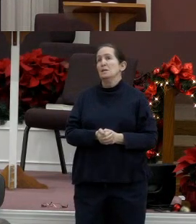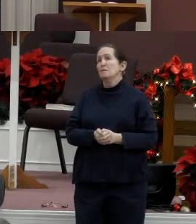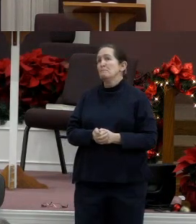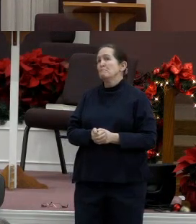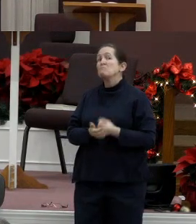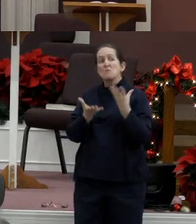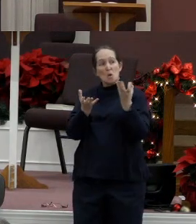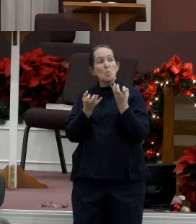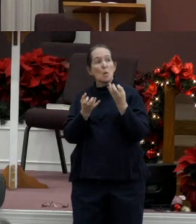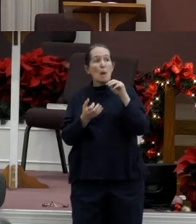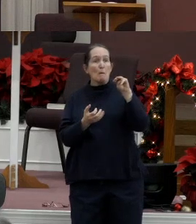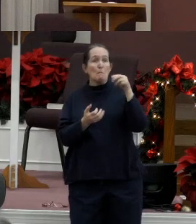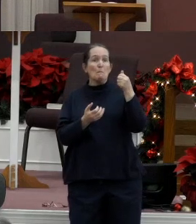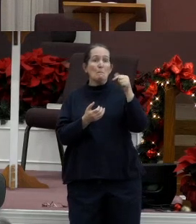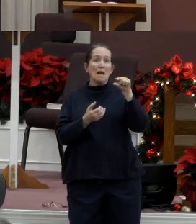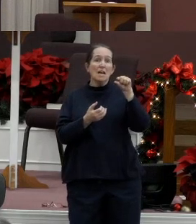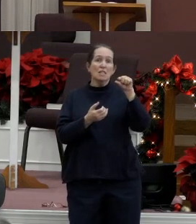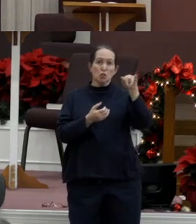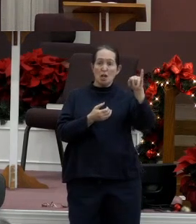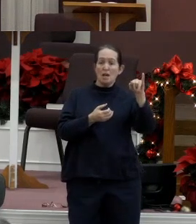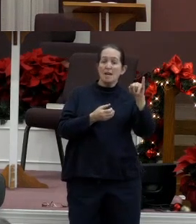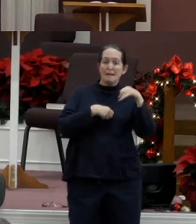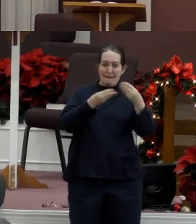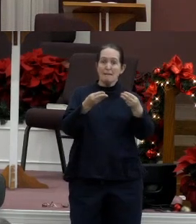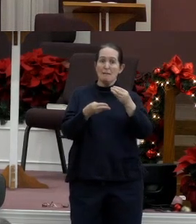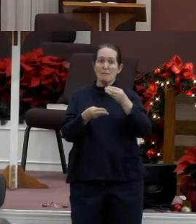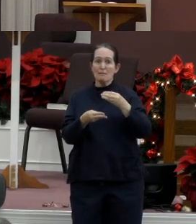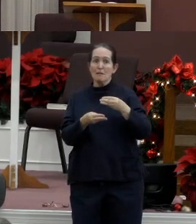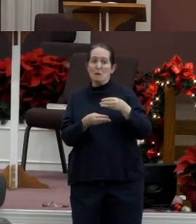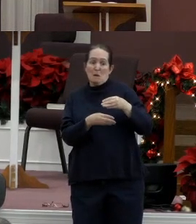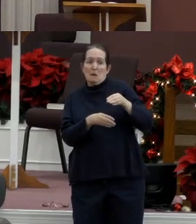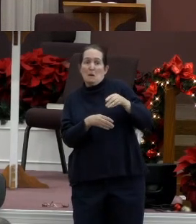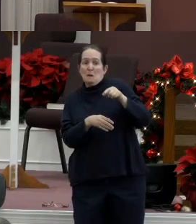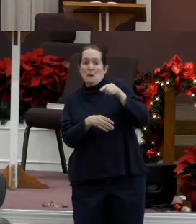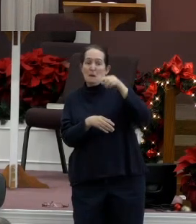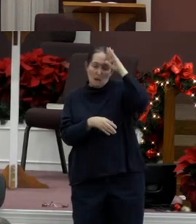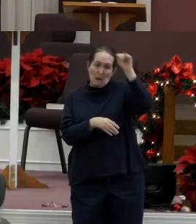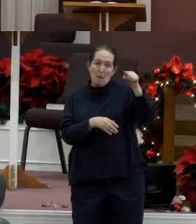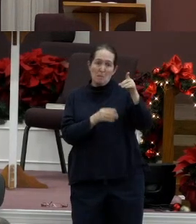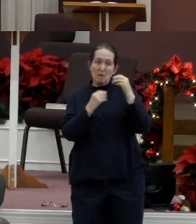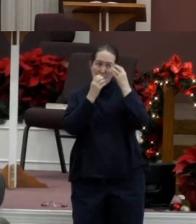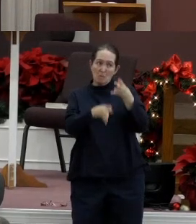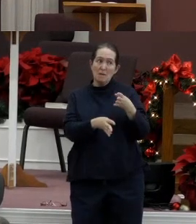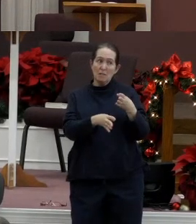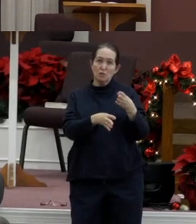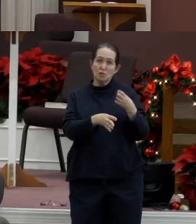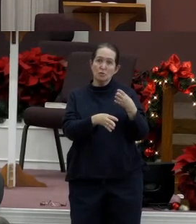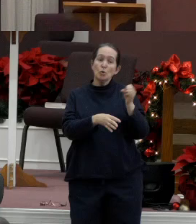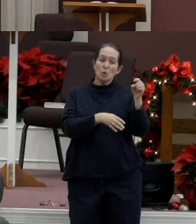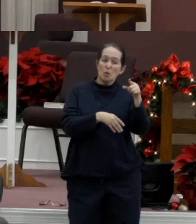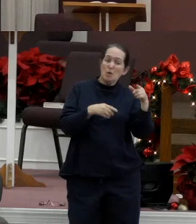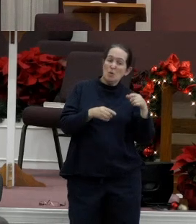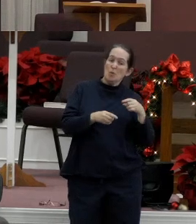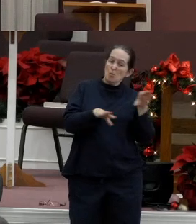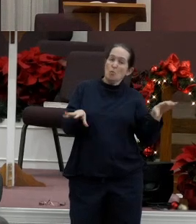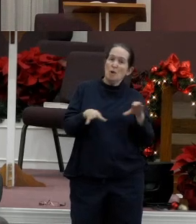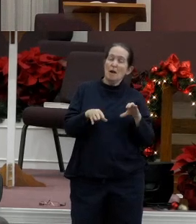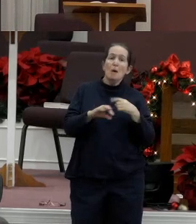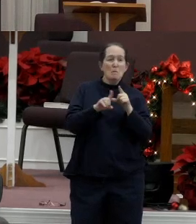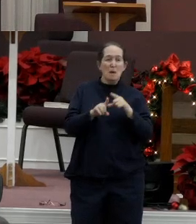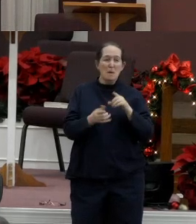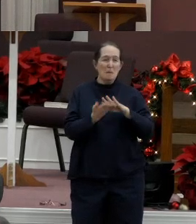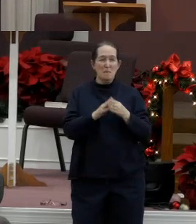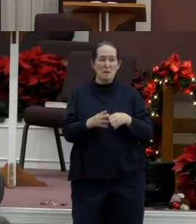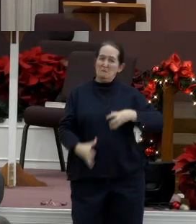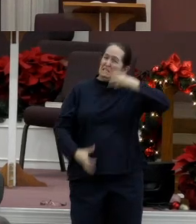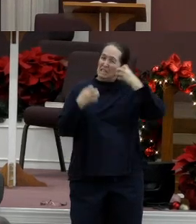He wanted the Magi to come and give him information so he could react. And yet he became enraged when he